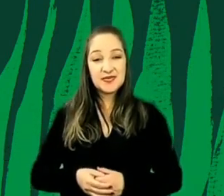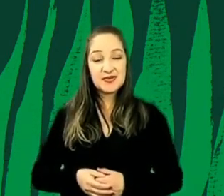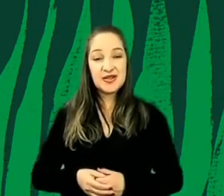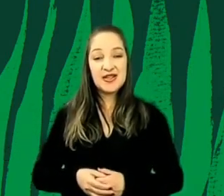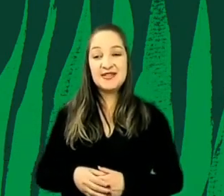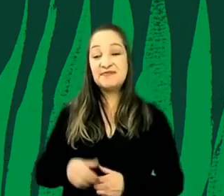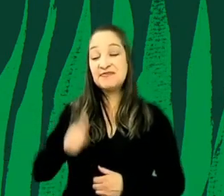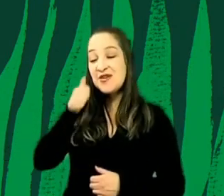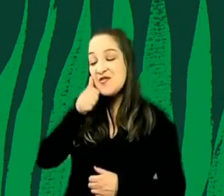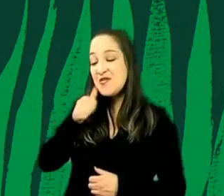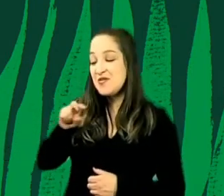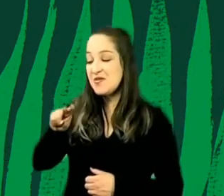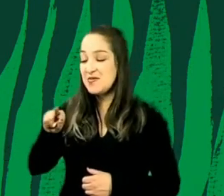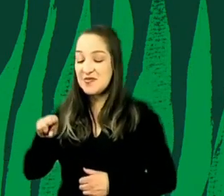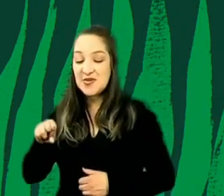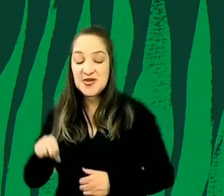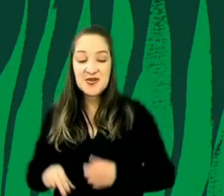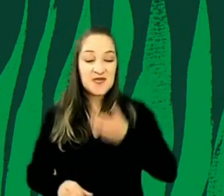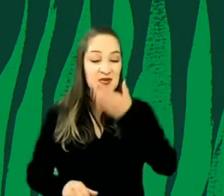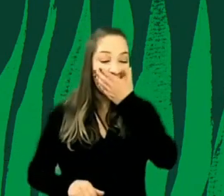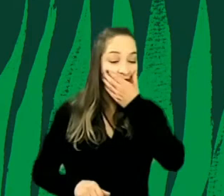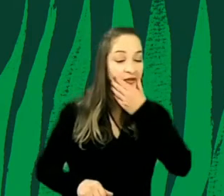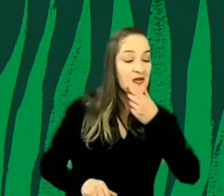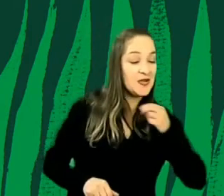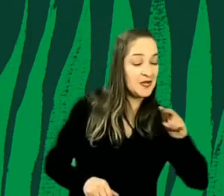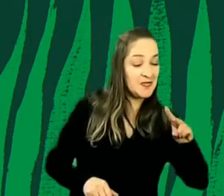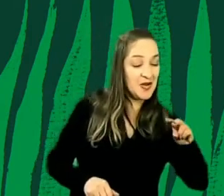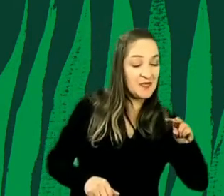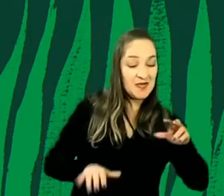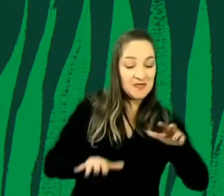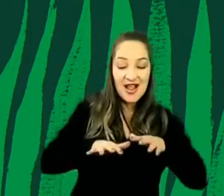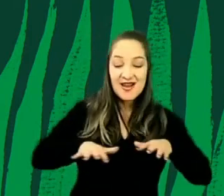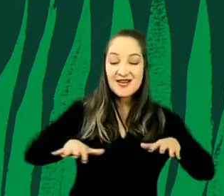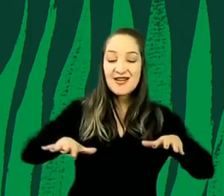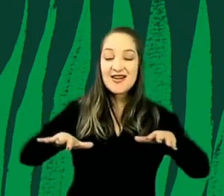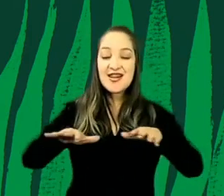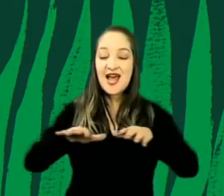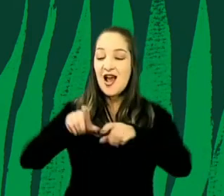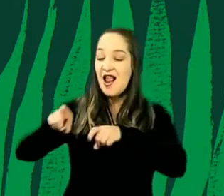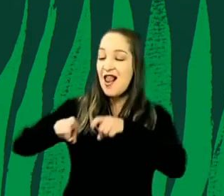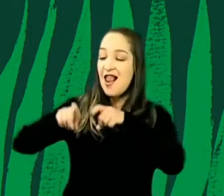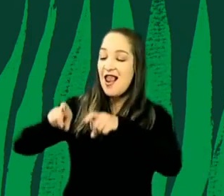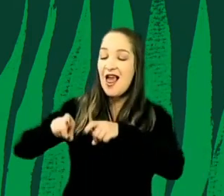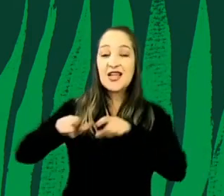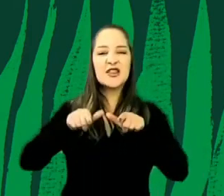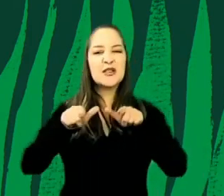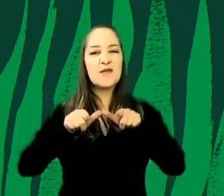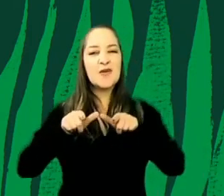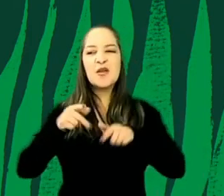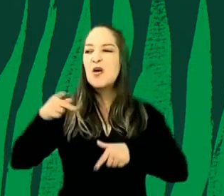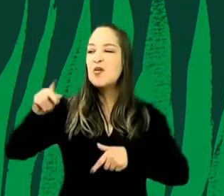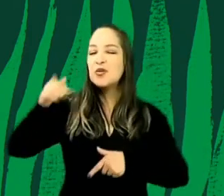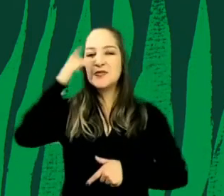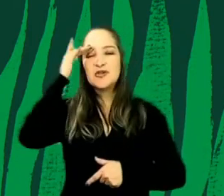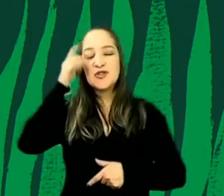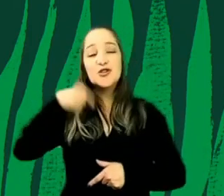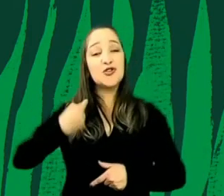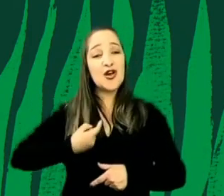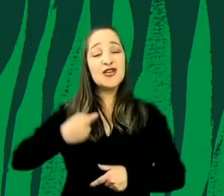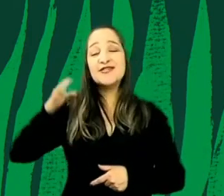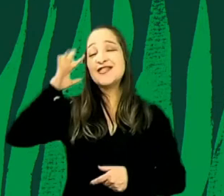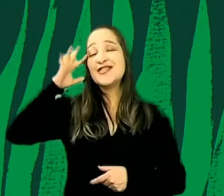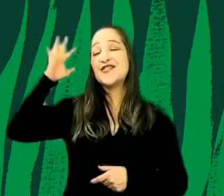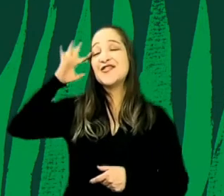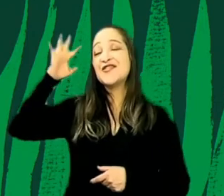field or whatever they were doing for somebody else. We were dreaming, they were dreaming of this time and trying hard